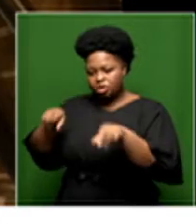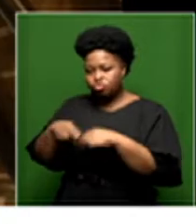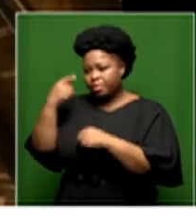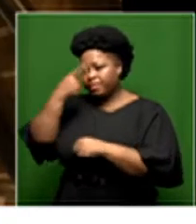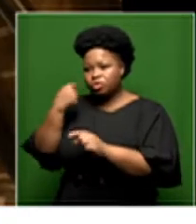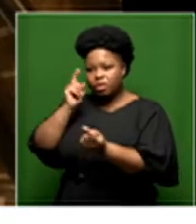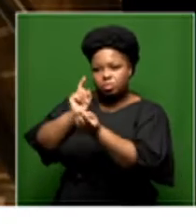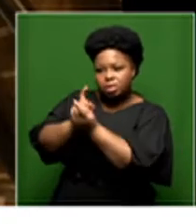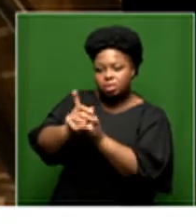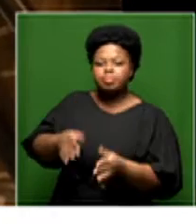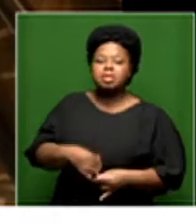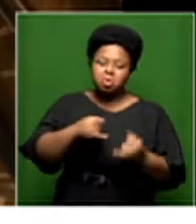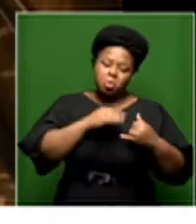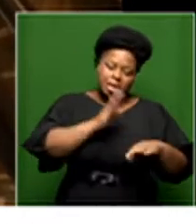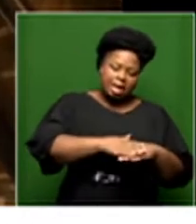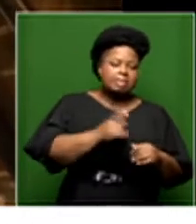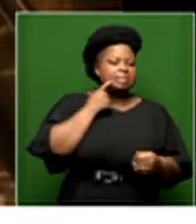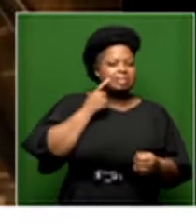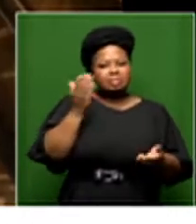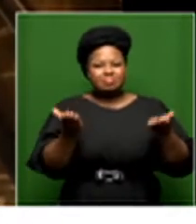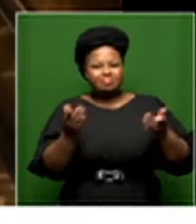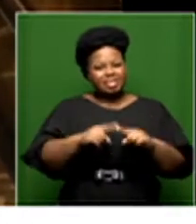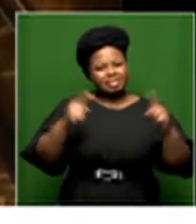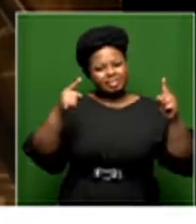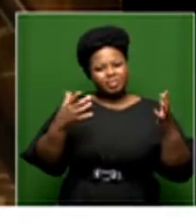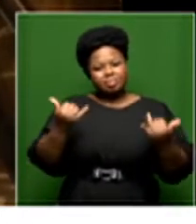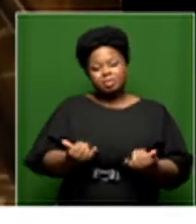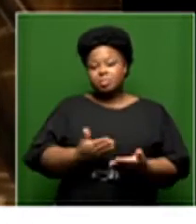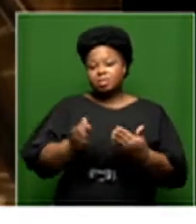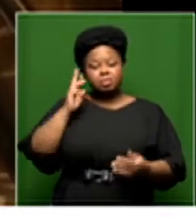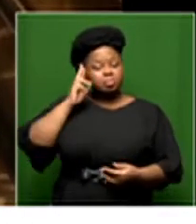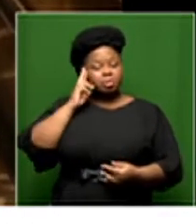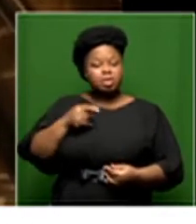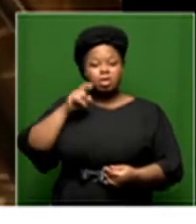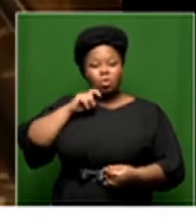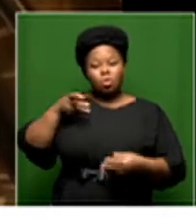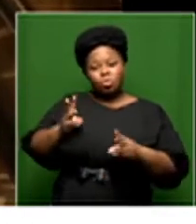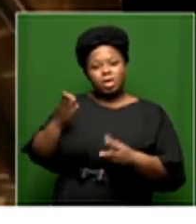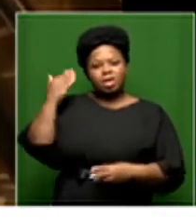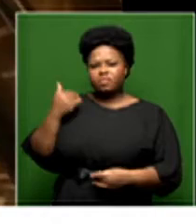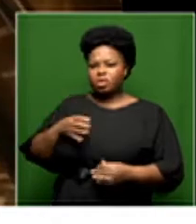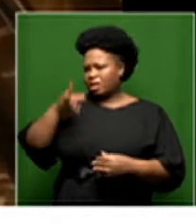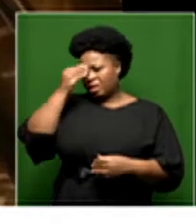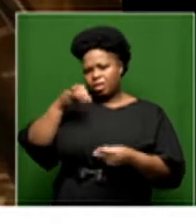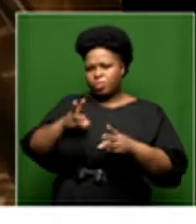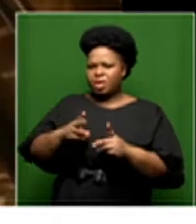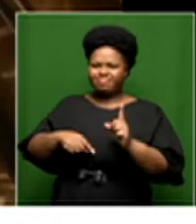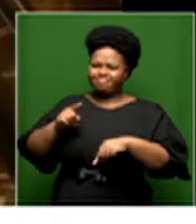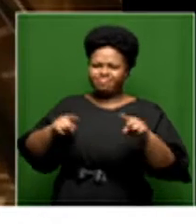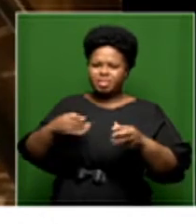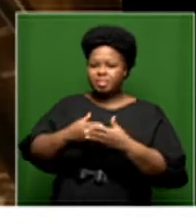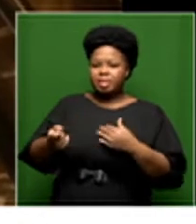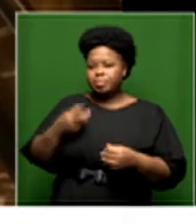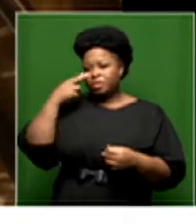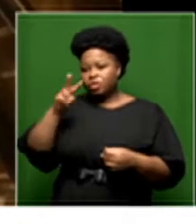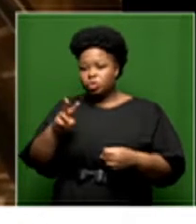students it is easier to learn online. And what we must remember is the traditional classroom doesn't cater for all learning styles. You've got some students that are visual